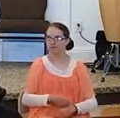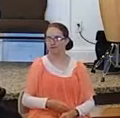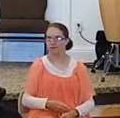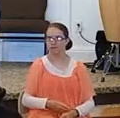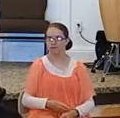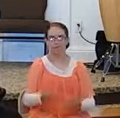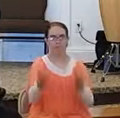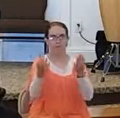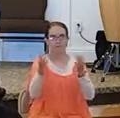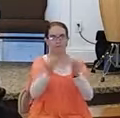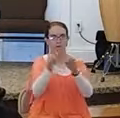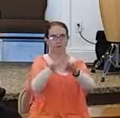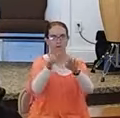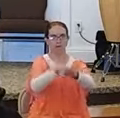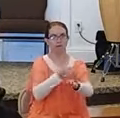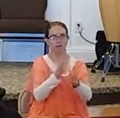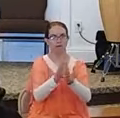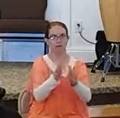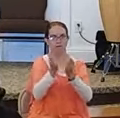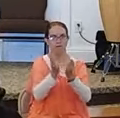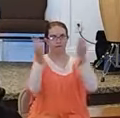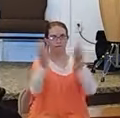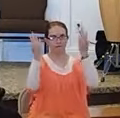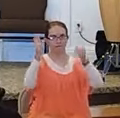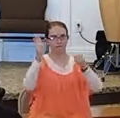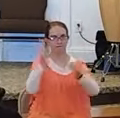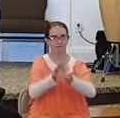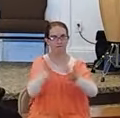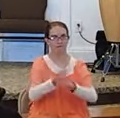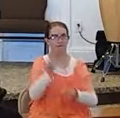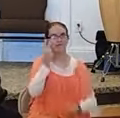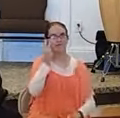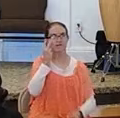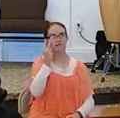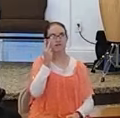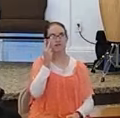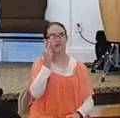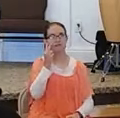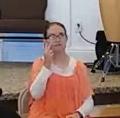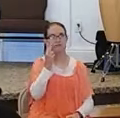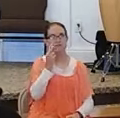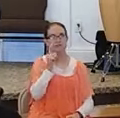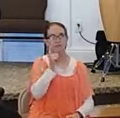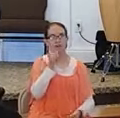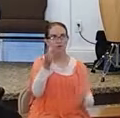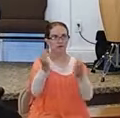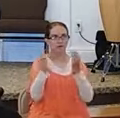Just wait a little bit longer and that Bible will completely be fulfilled and you'll see. Amen. If you don't